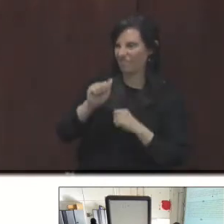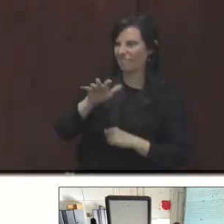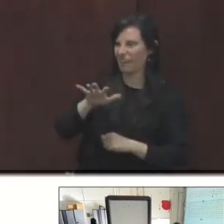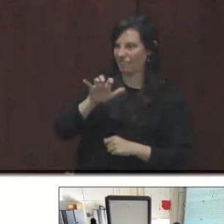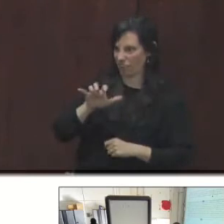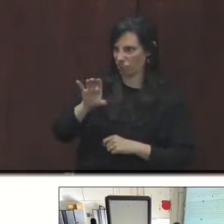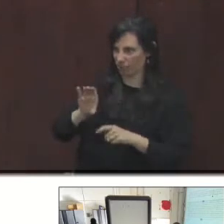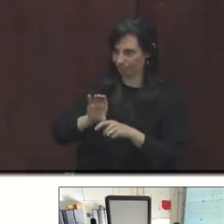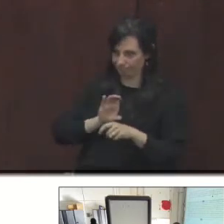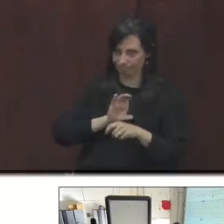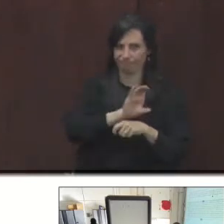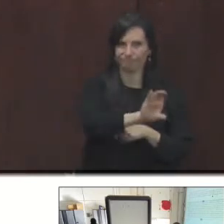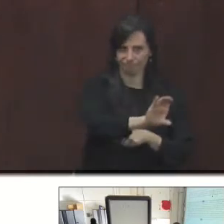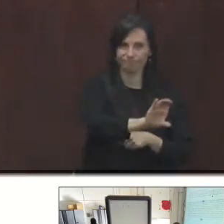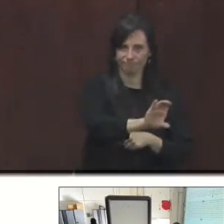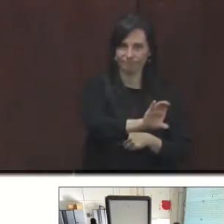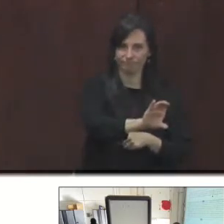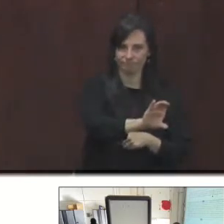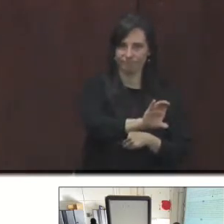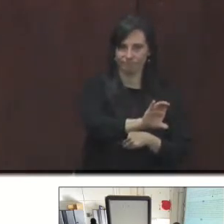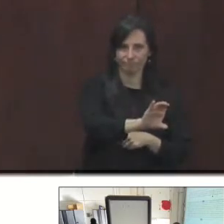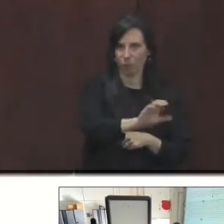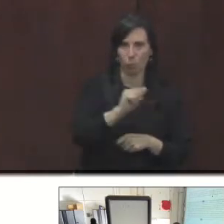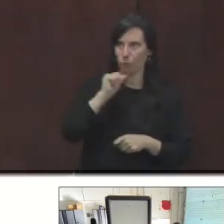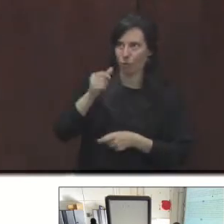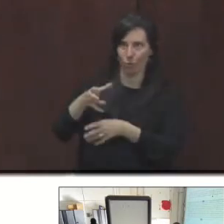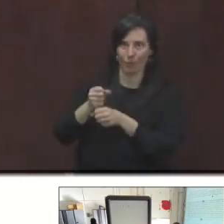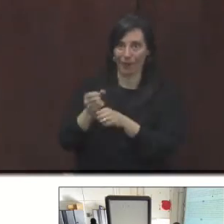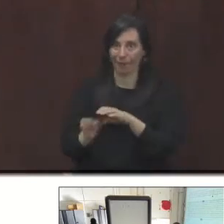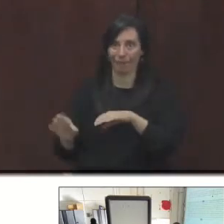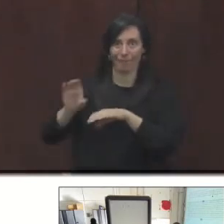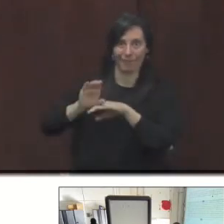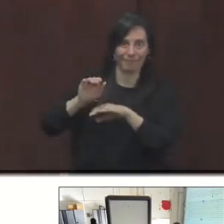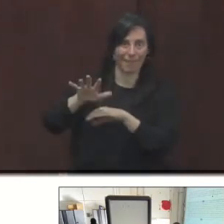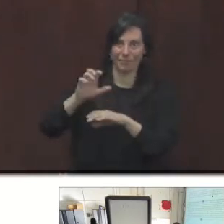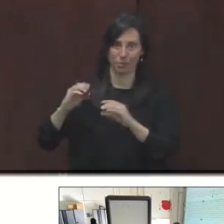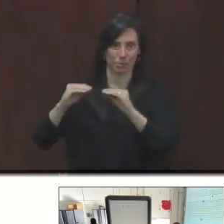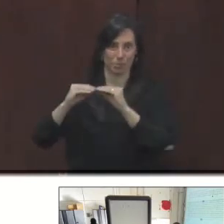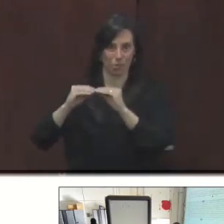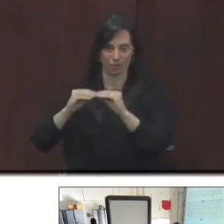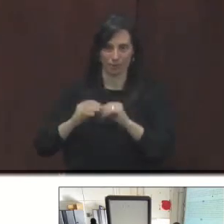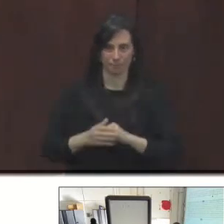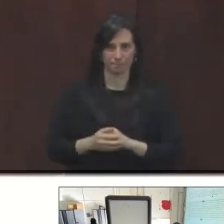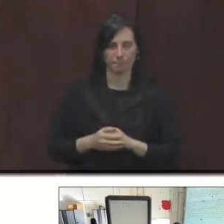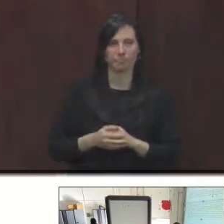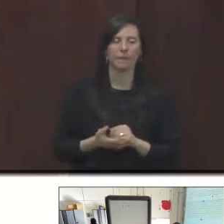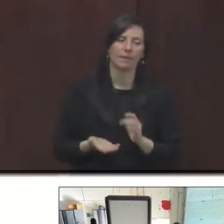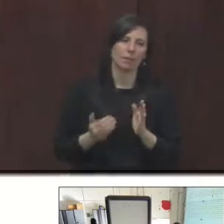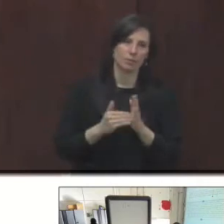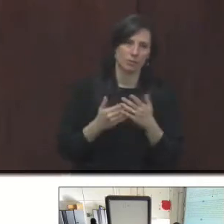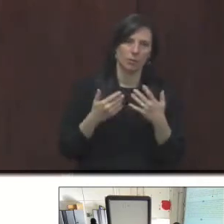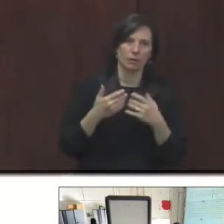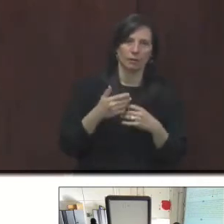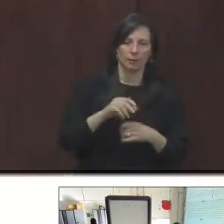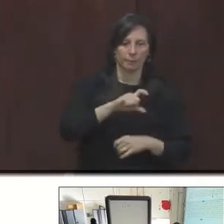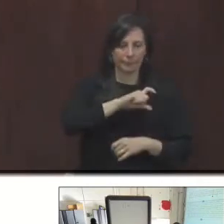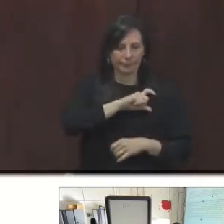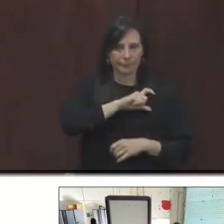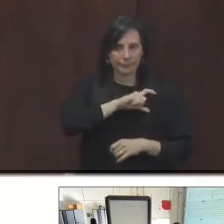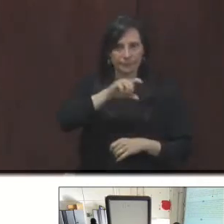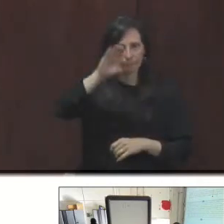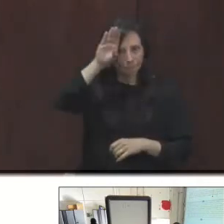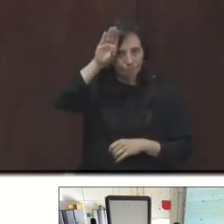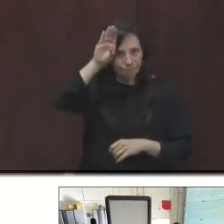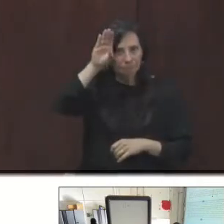get a supplemental dosage. And then we also were doing first responders and other highest risk healthcare providers, which we had a